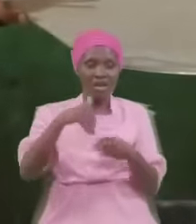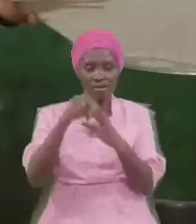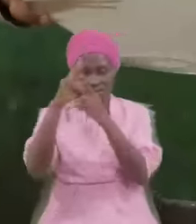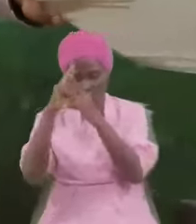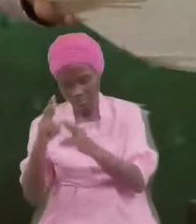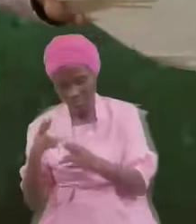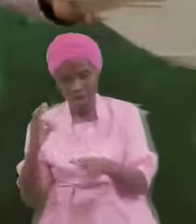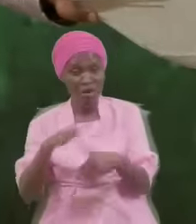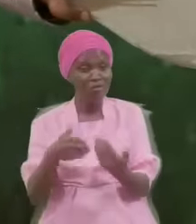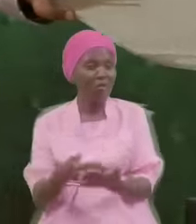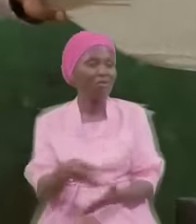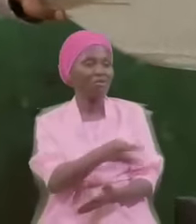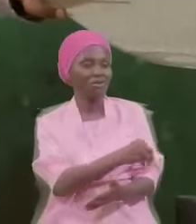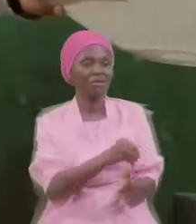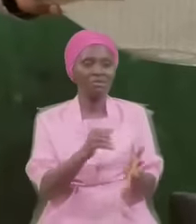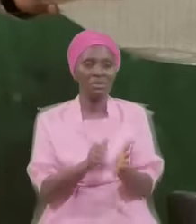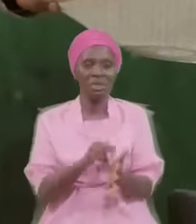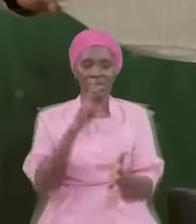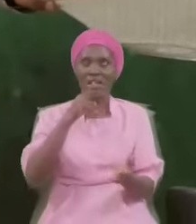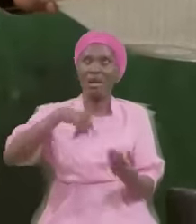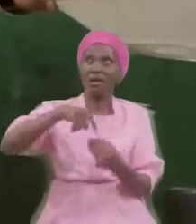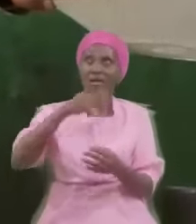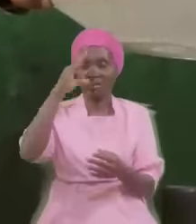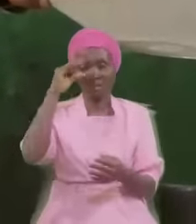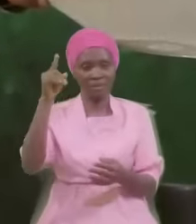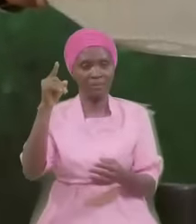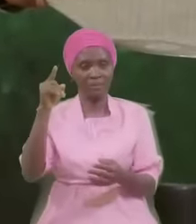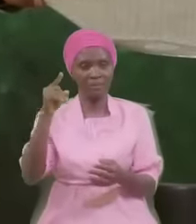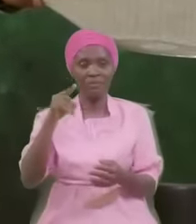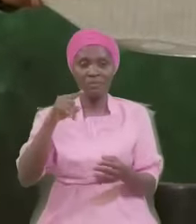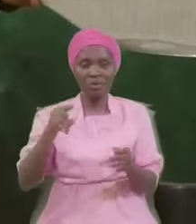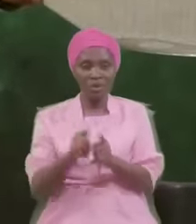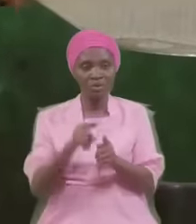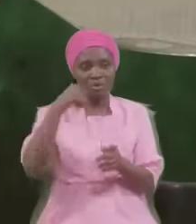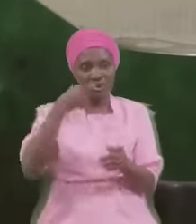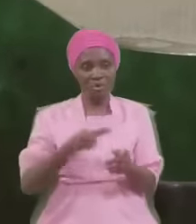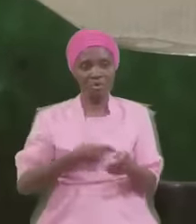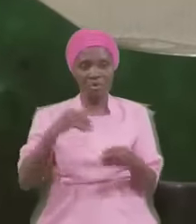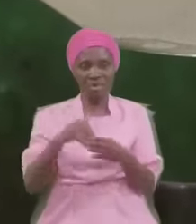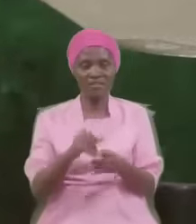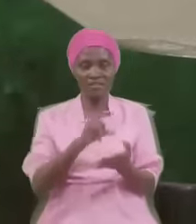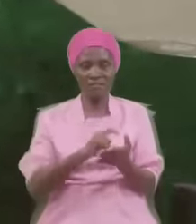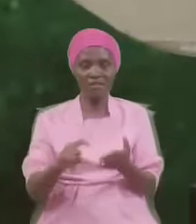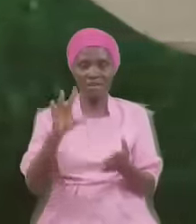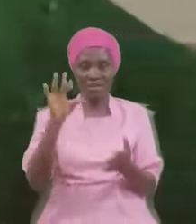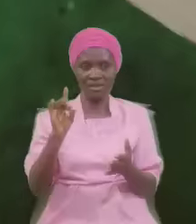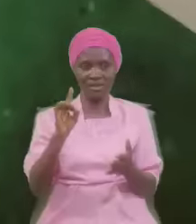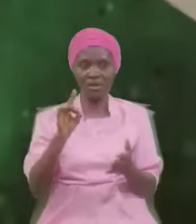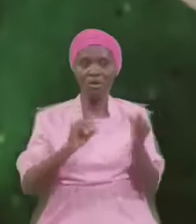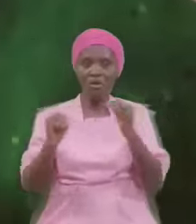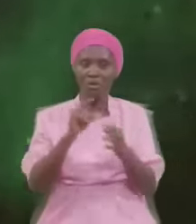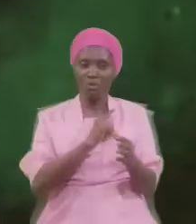them that are about him. And then he tells us in verse 8, O Lord God